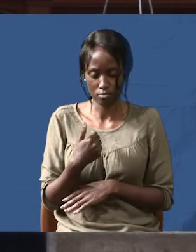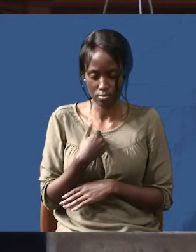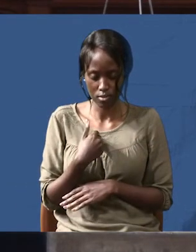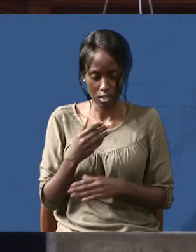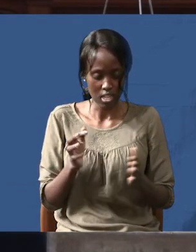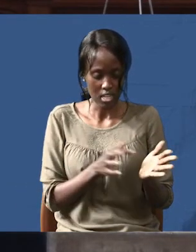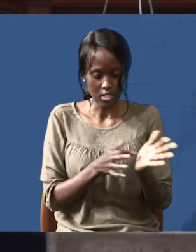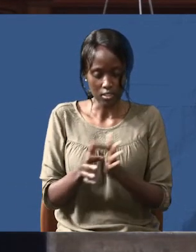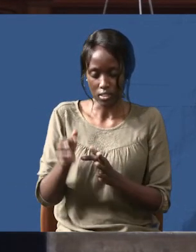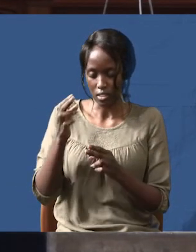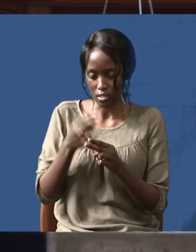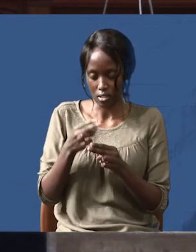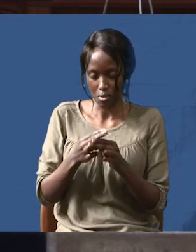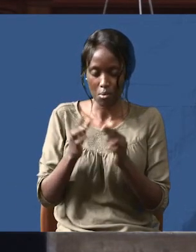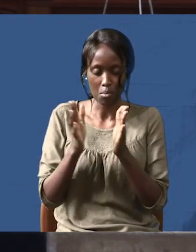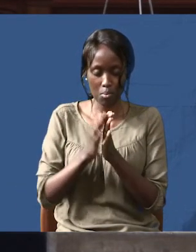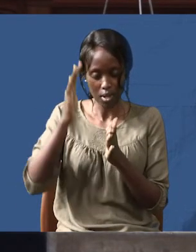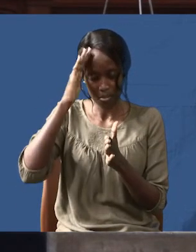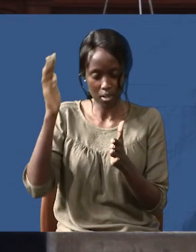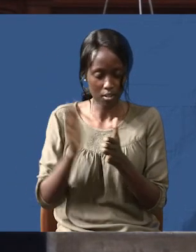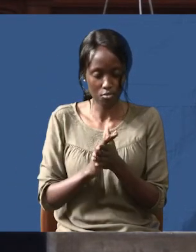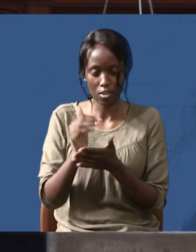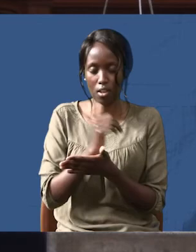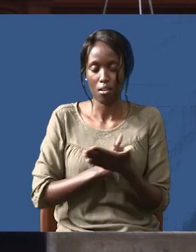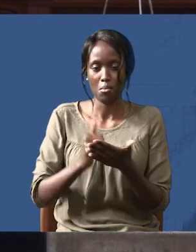For it is in Jesus Christ we pray and believe.